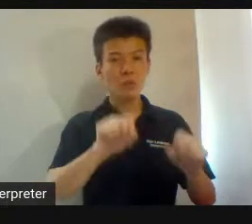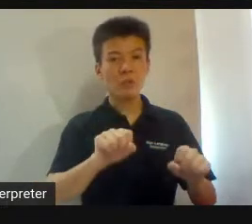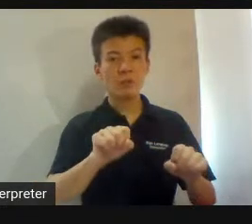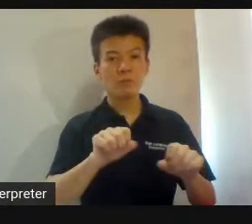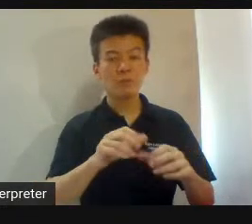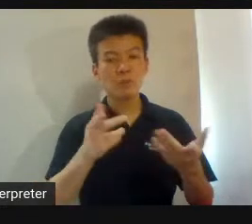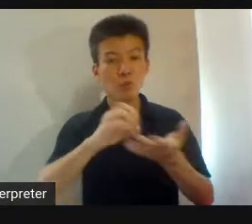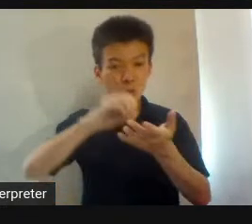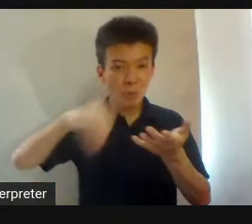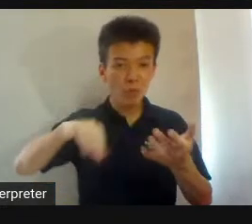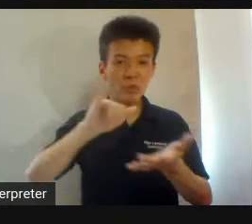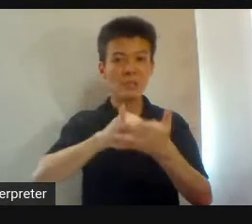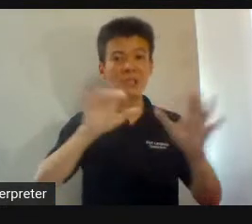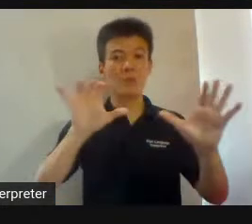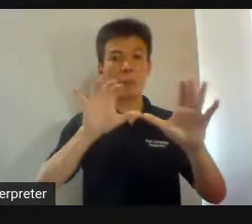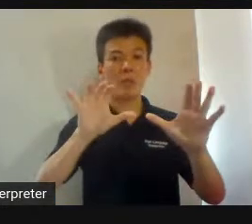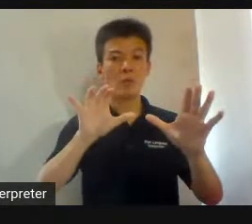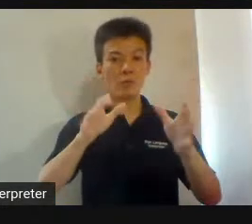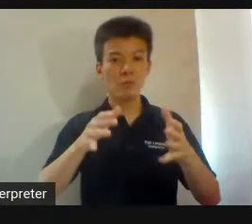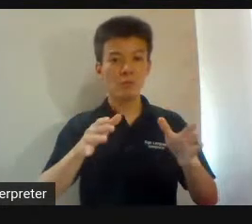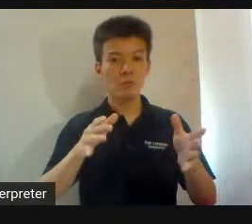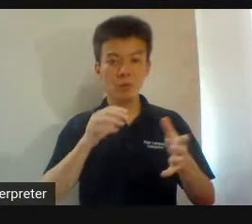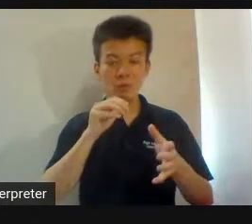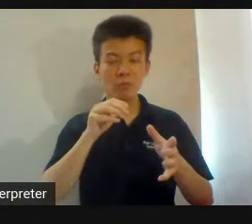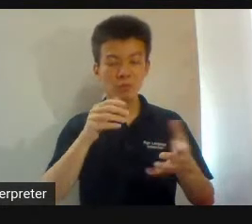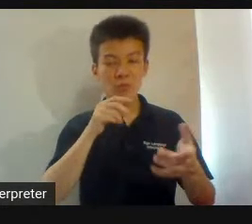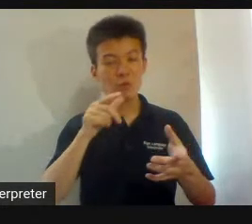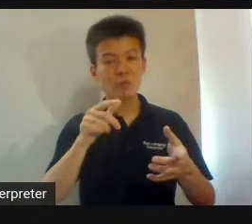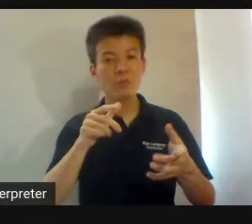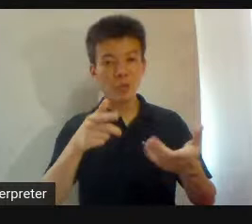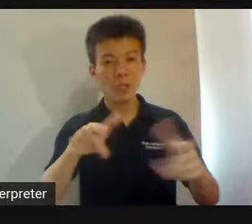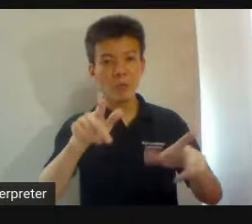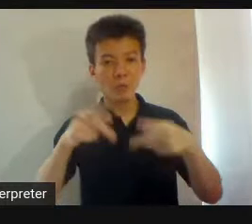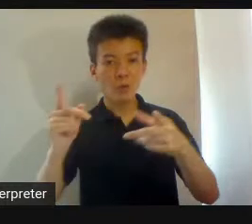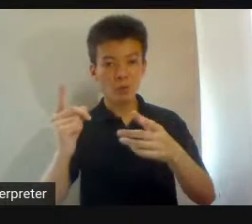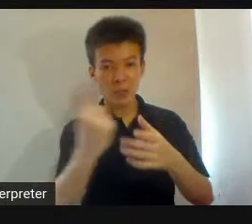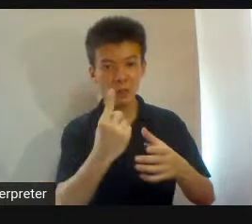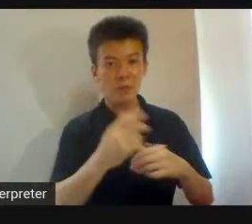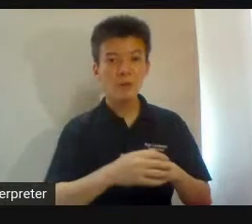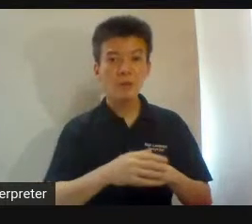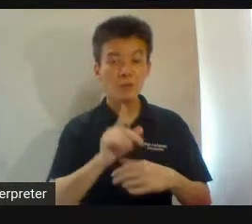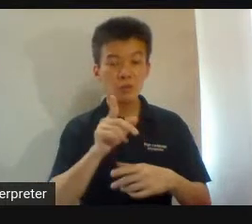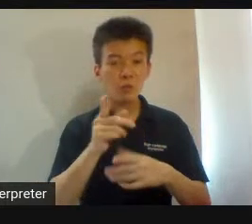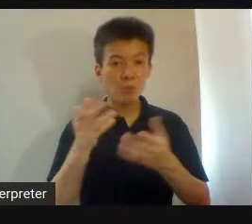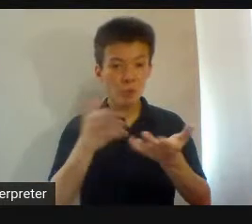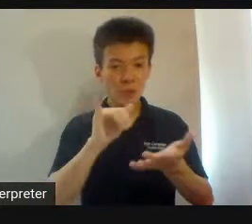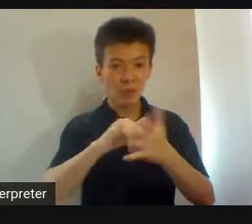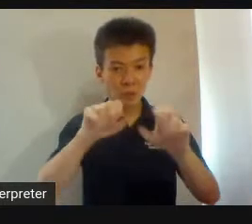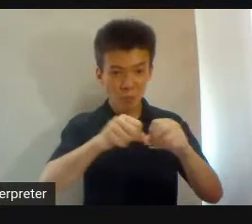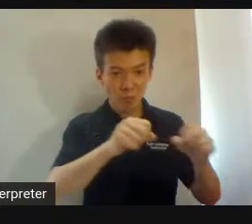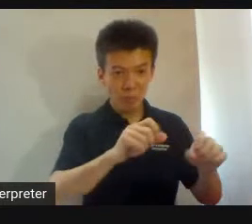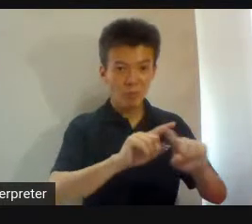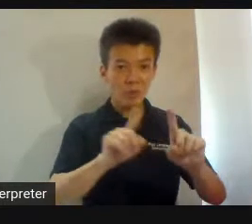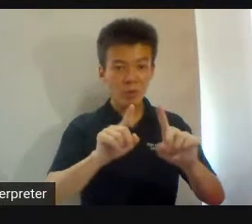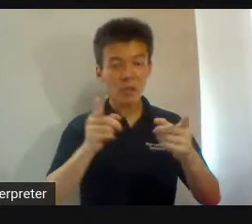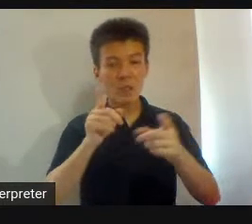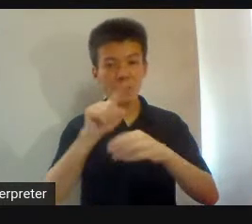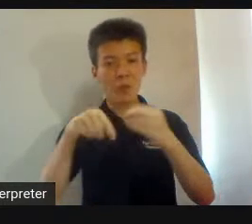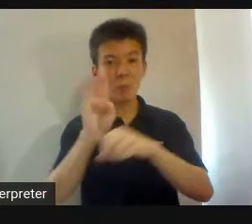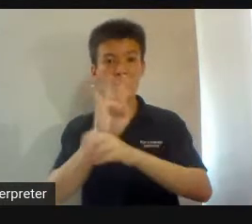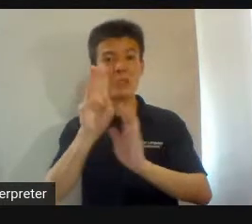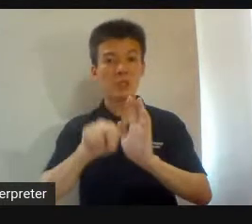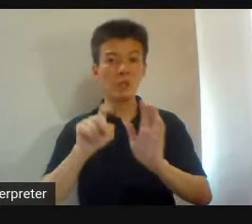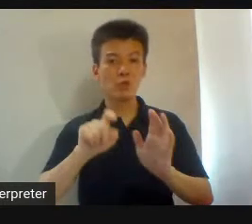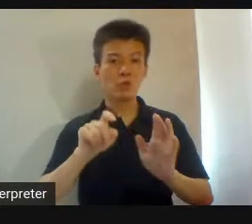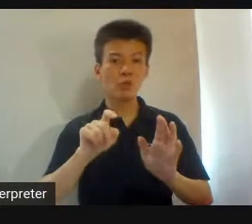to remove those barriers to allow everybody to get to it? And really, you know, if you bring it right down to, I suppose, business, and we